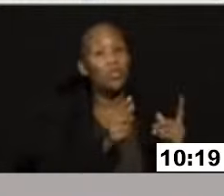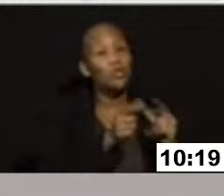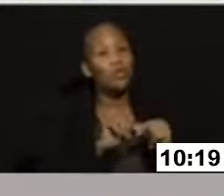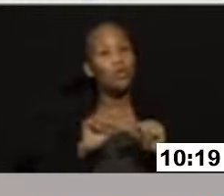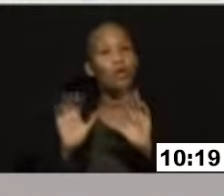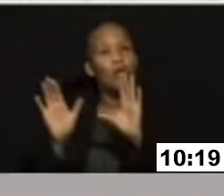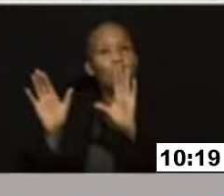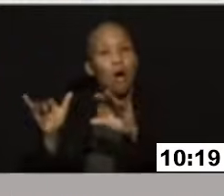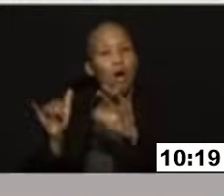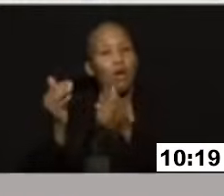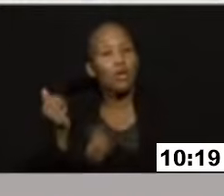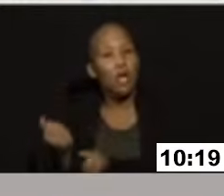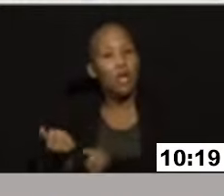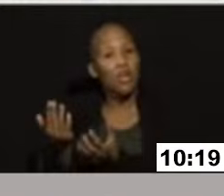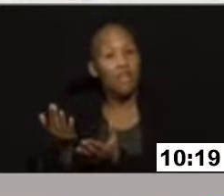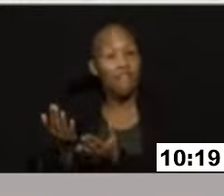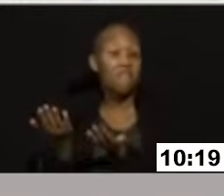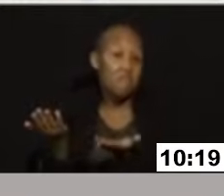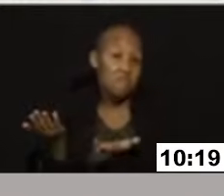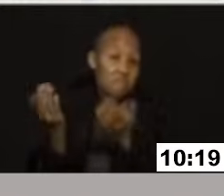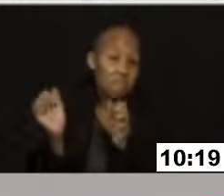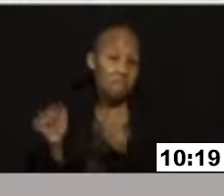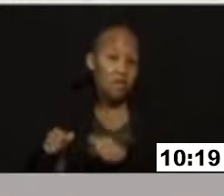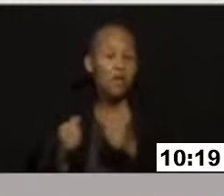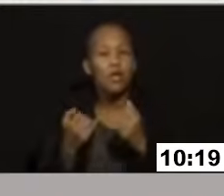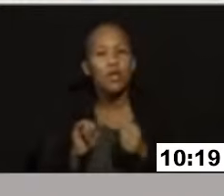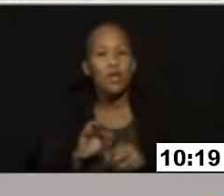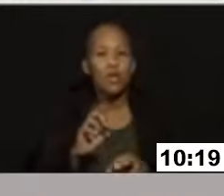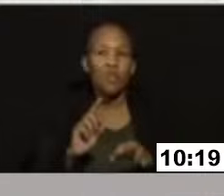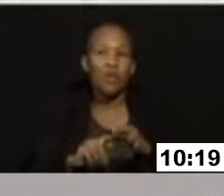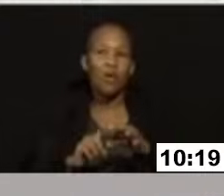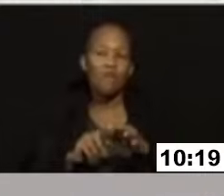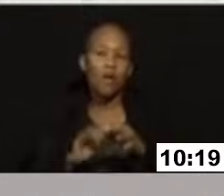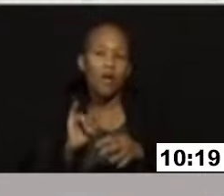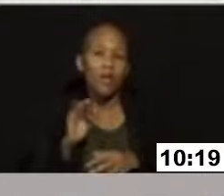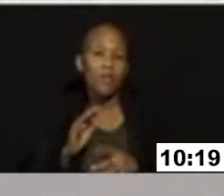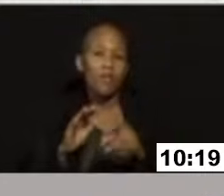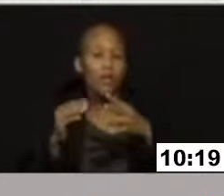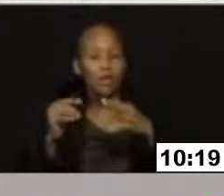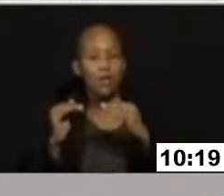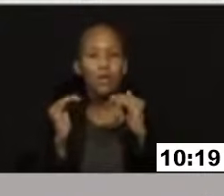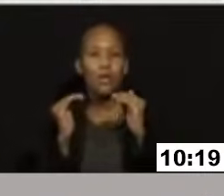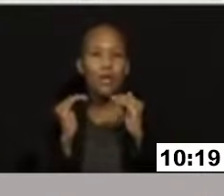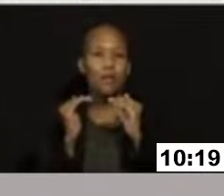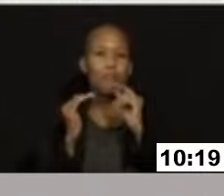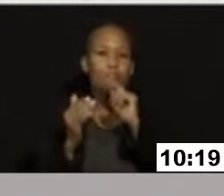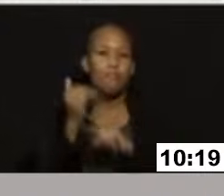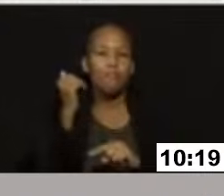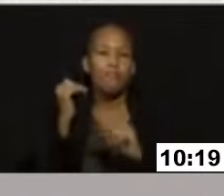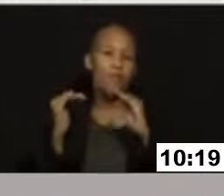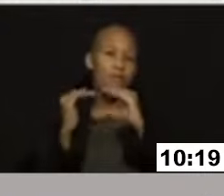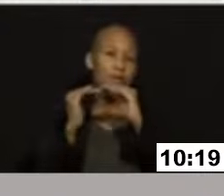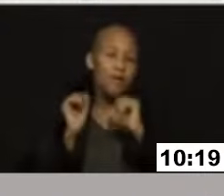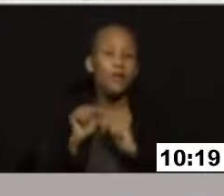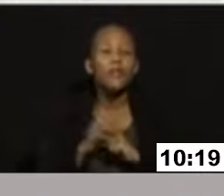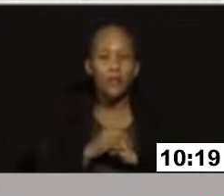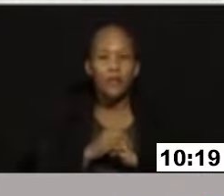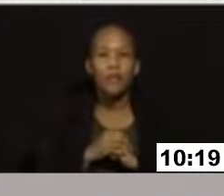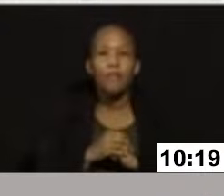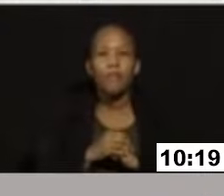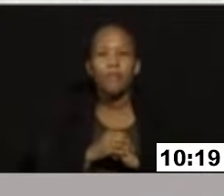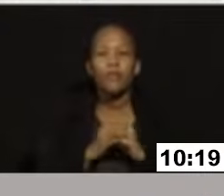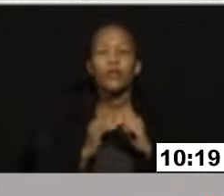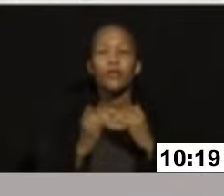to qualify for that privilege, those requirements have to be met. The other reason why it's critical is that this issue is going to arise